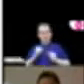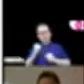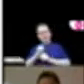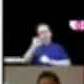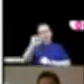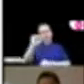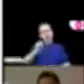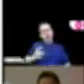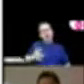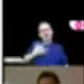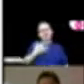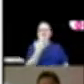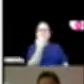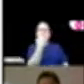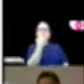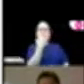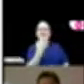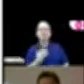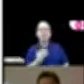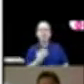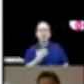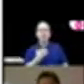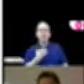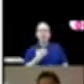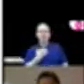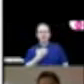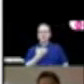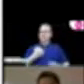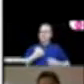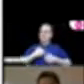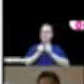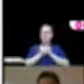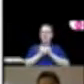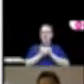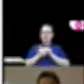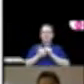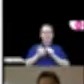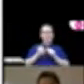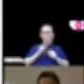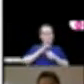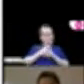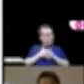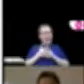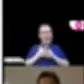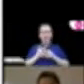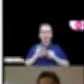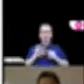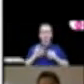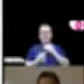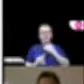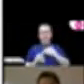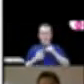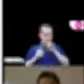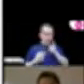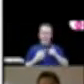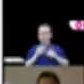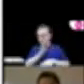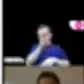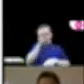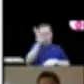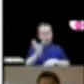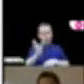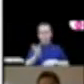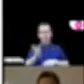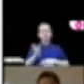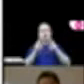miserable. So my friends, they're still going to report in Dallas Court, Salford, in wherever they live. so that the